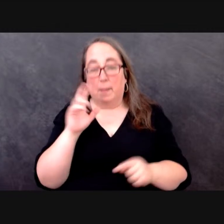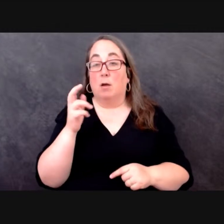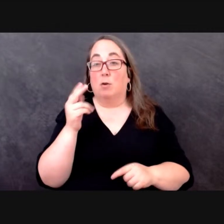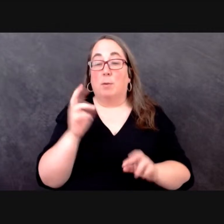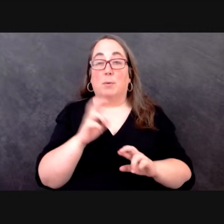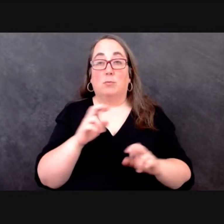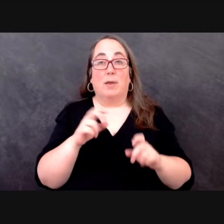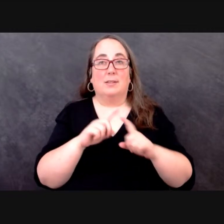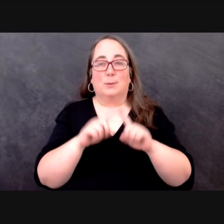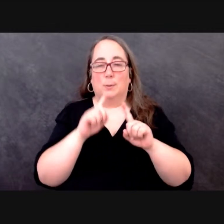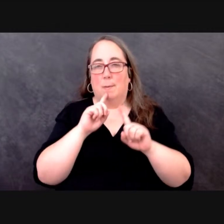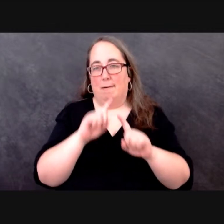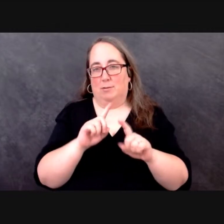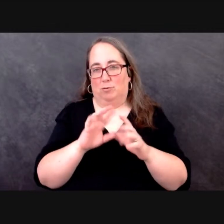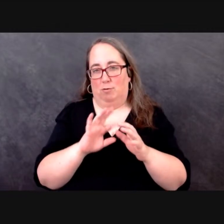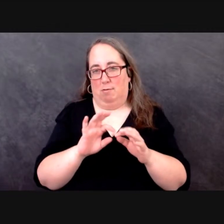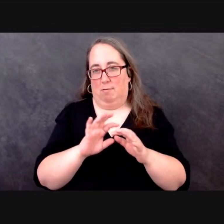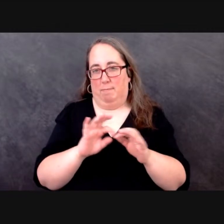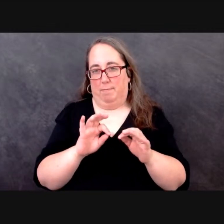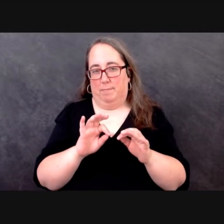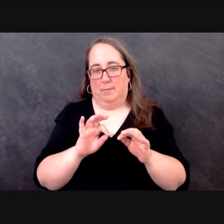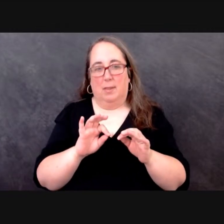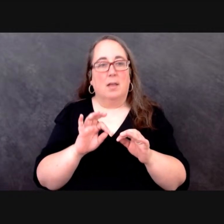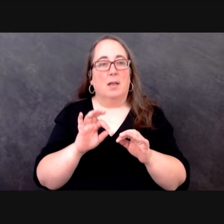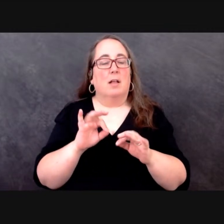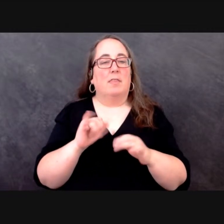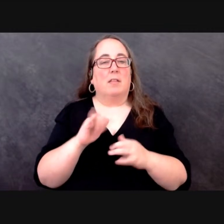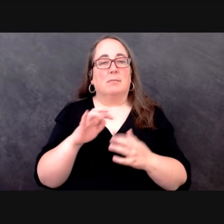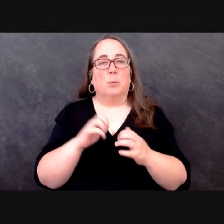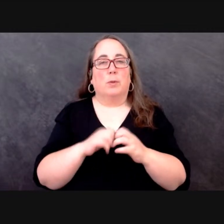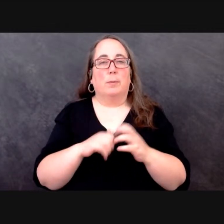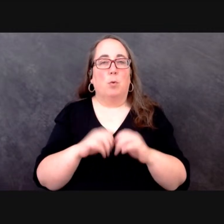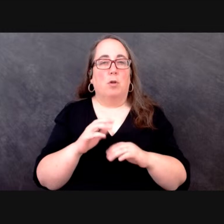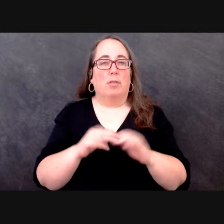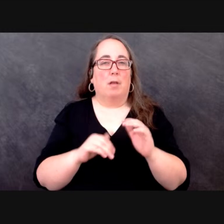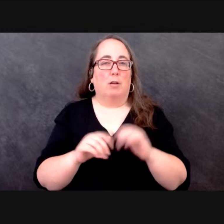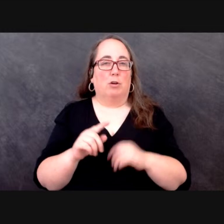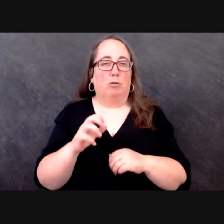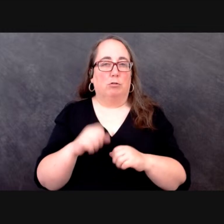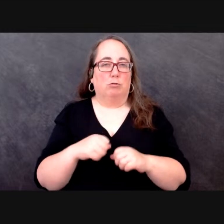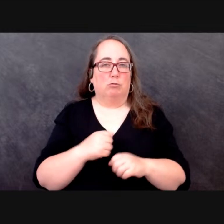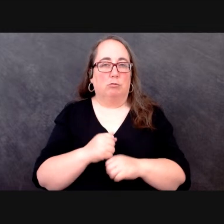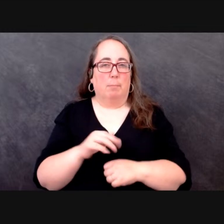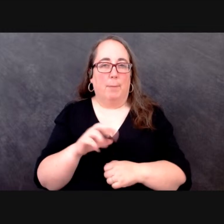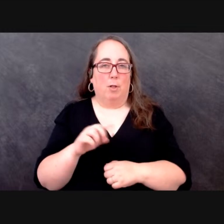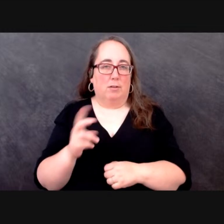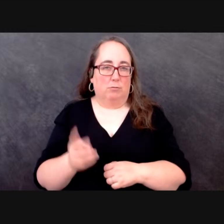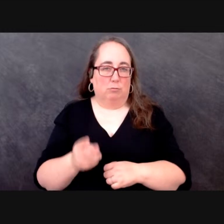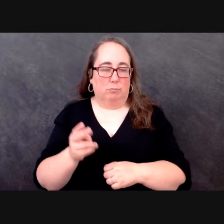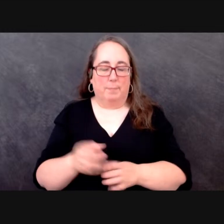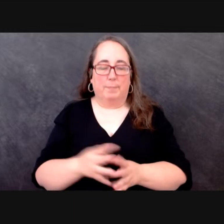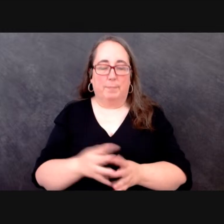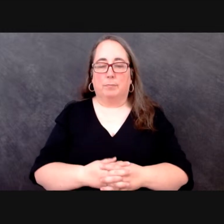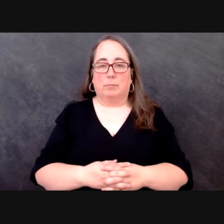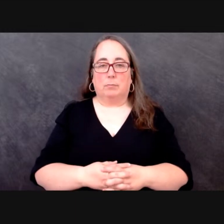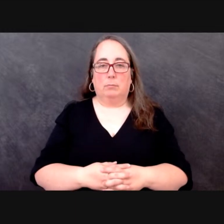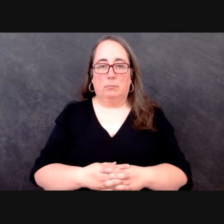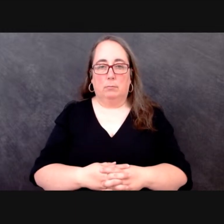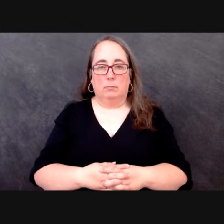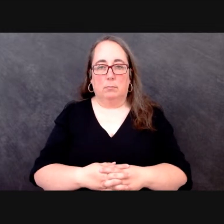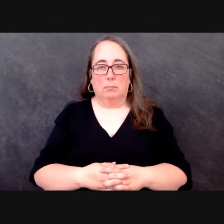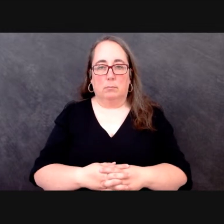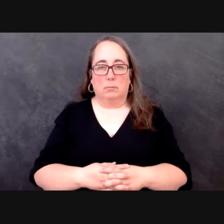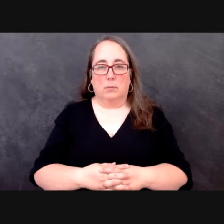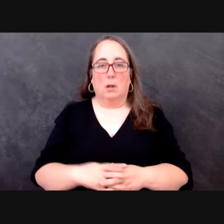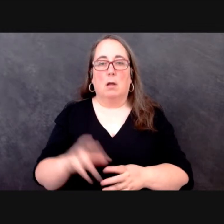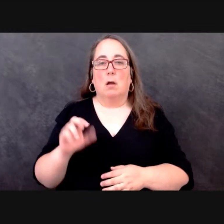answer that question, and that answer is mixed up with more than a century of Maryland history. Robin Gower has